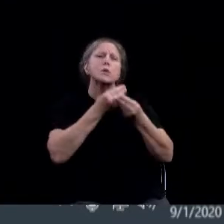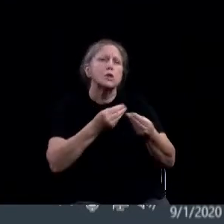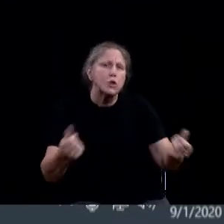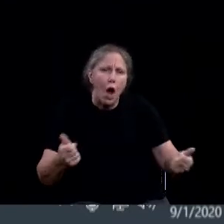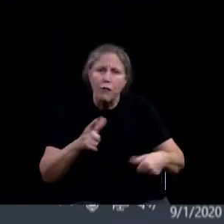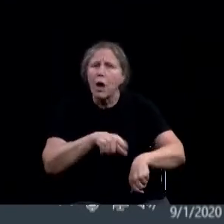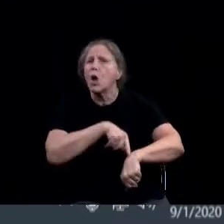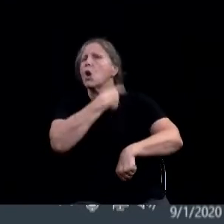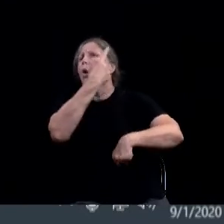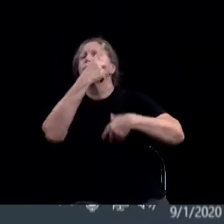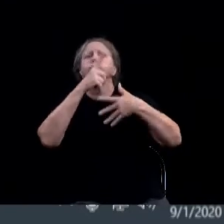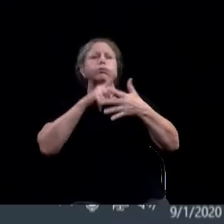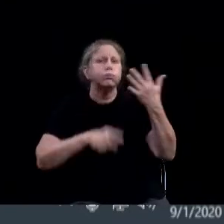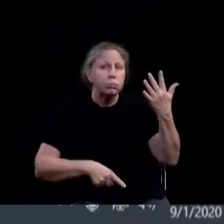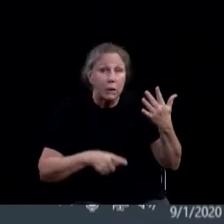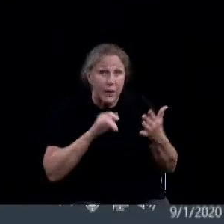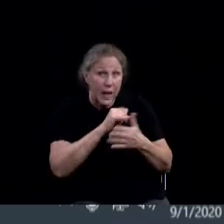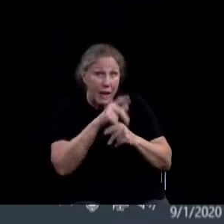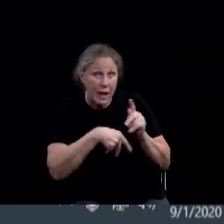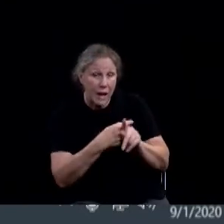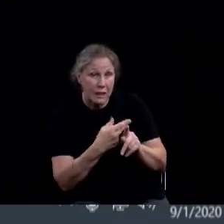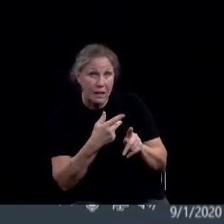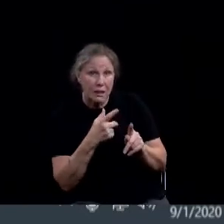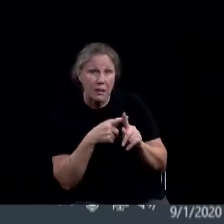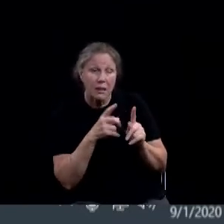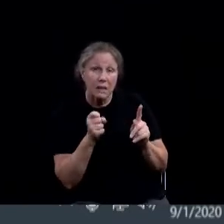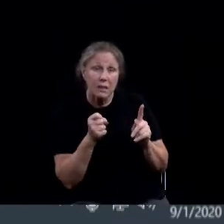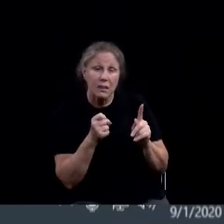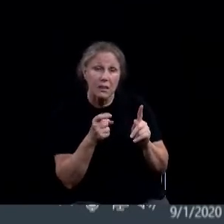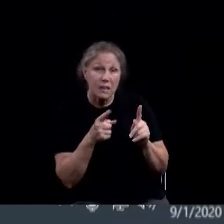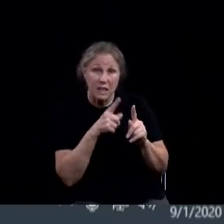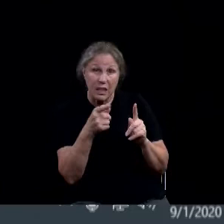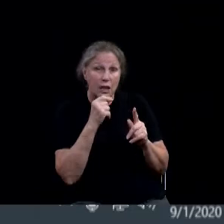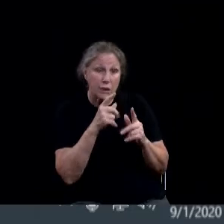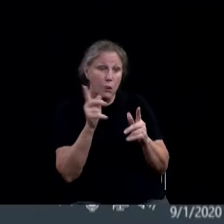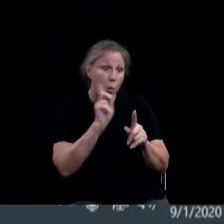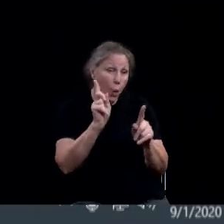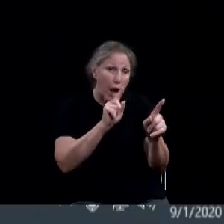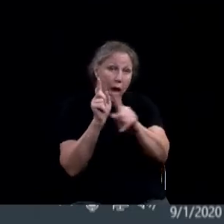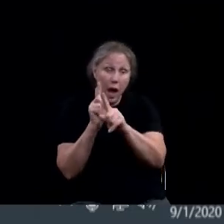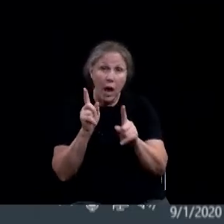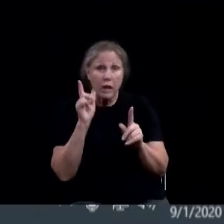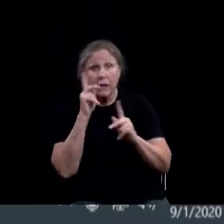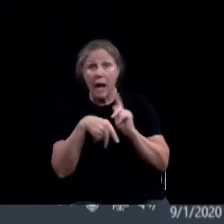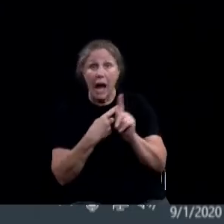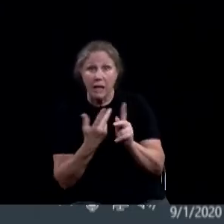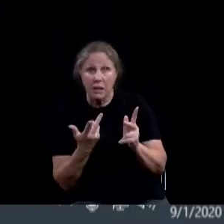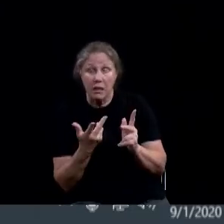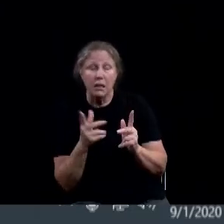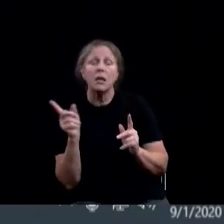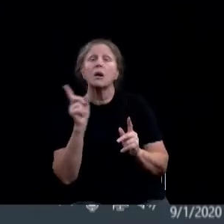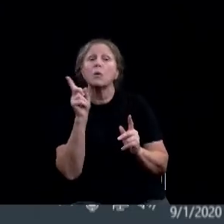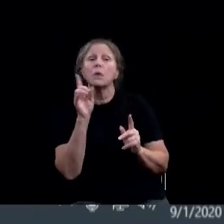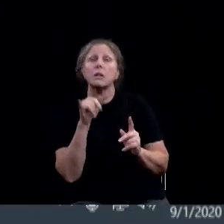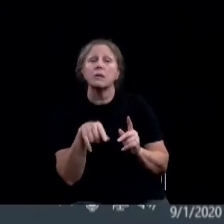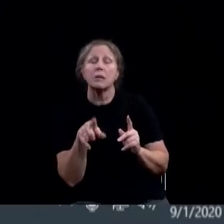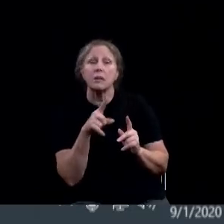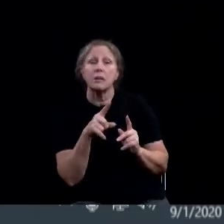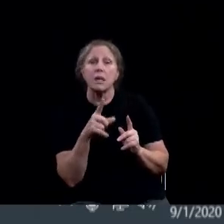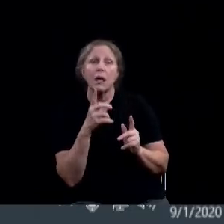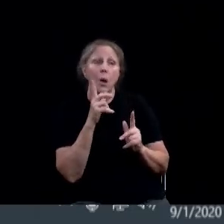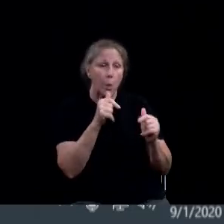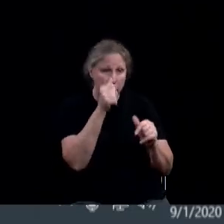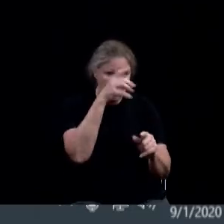than other than just location and identification? Where is this? When was the guy notified that there was a